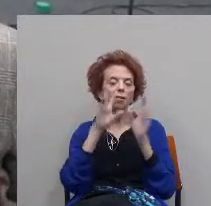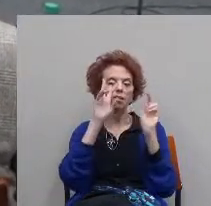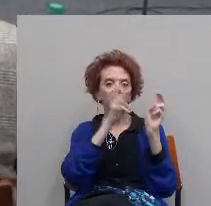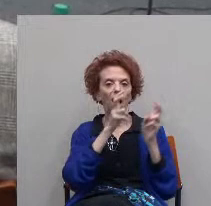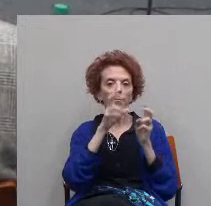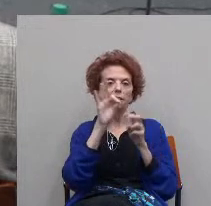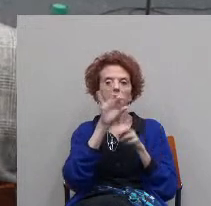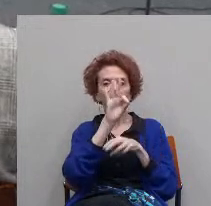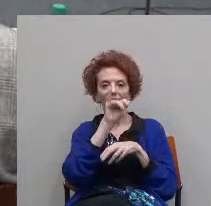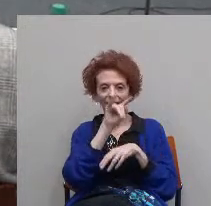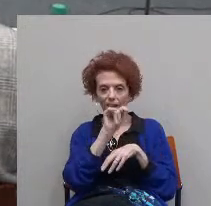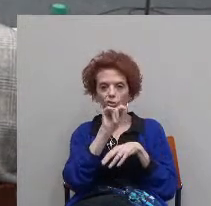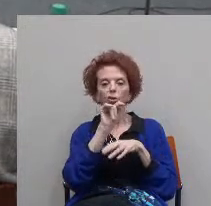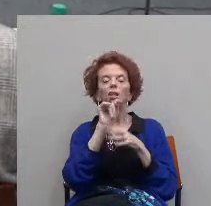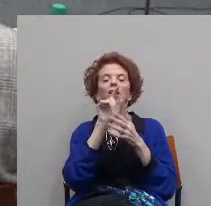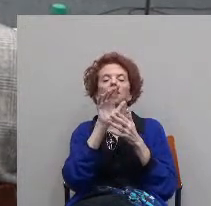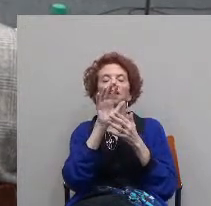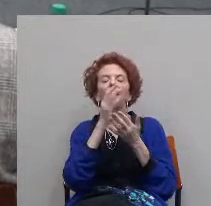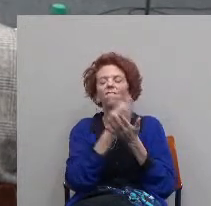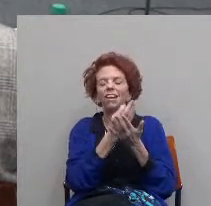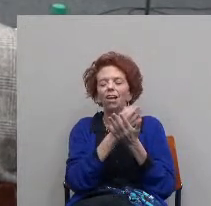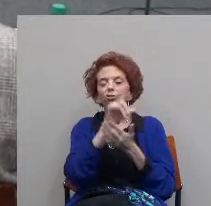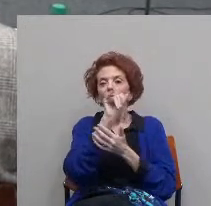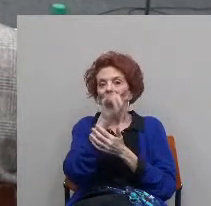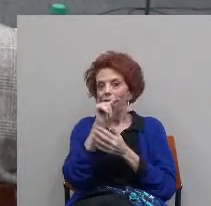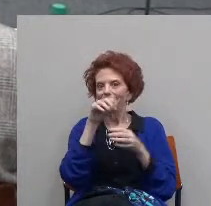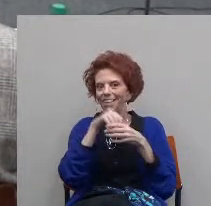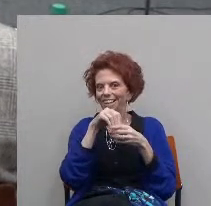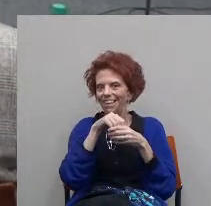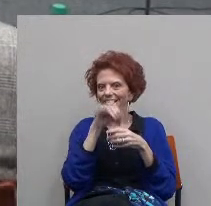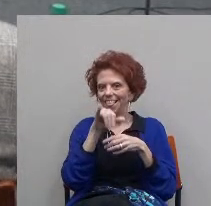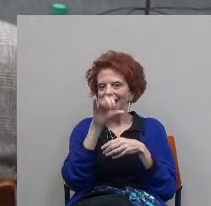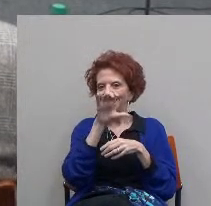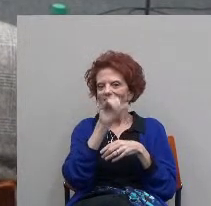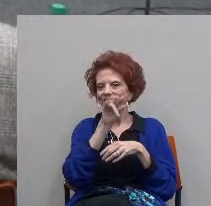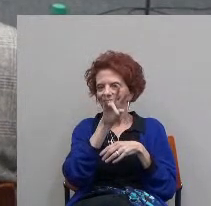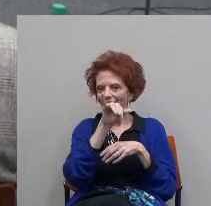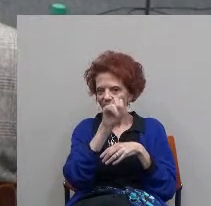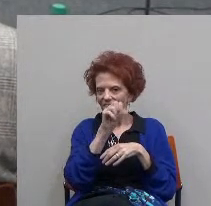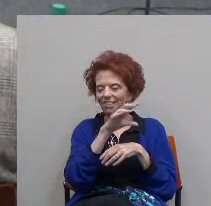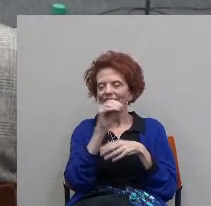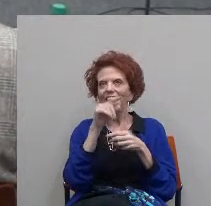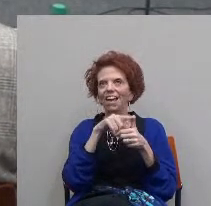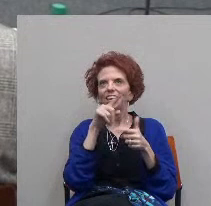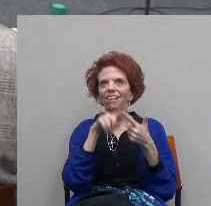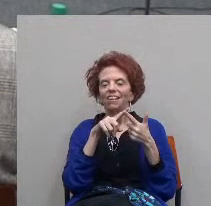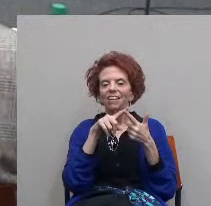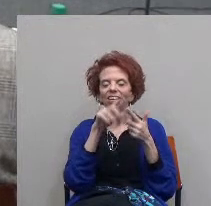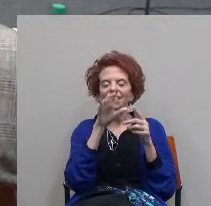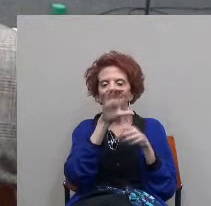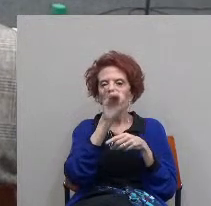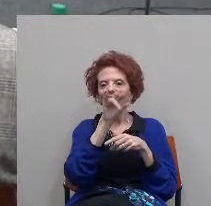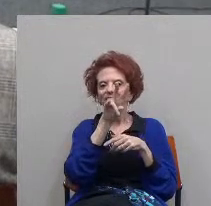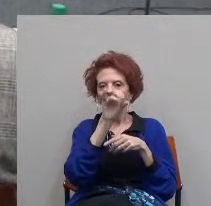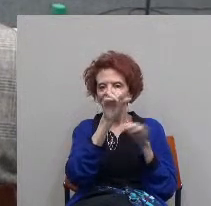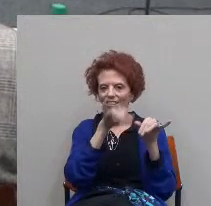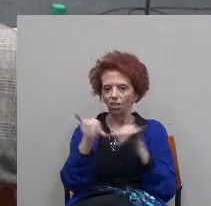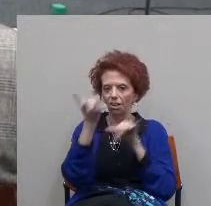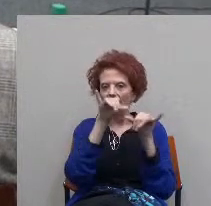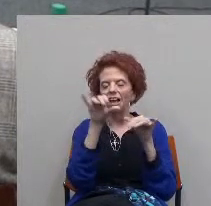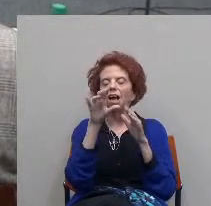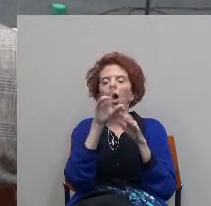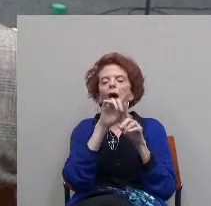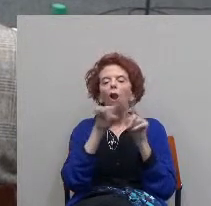financial literacy into existing curriculum. So I believe it's currently in our civics standards and in civics across the state, but this